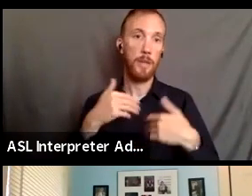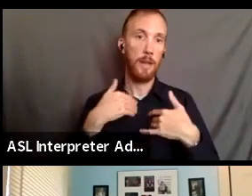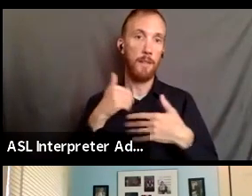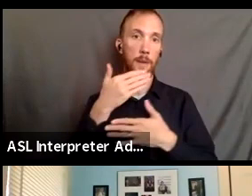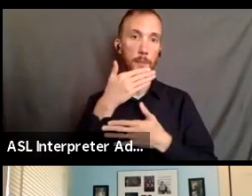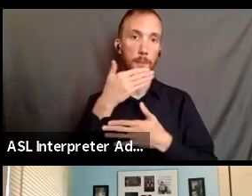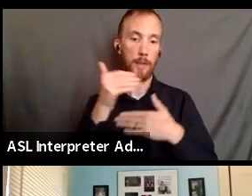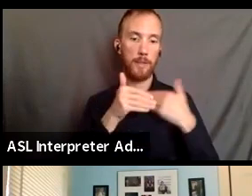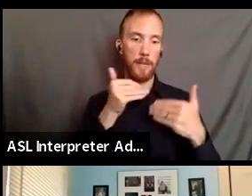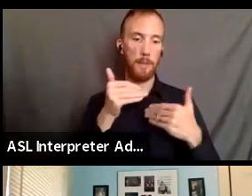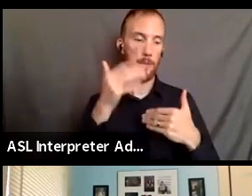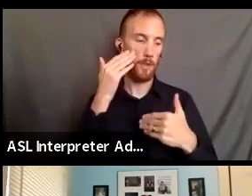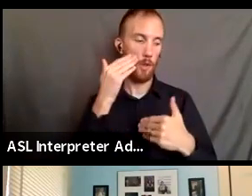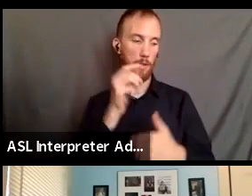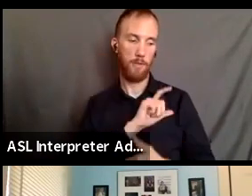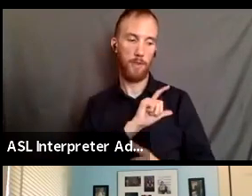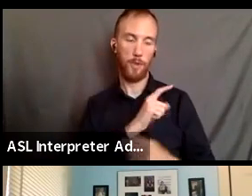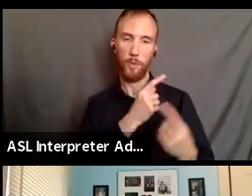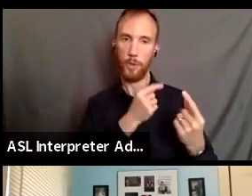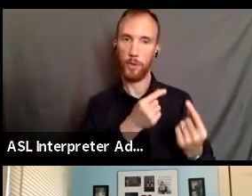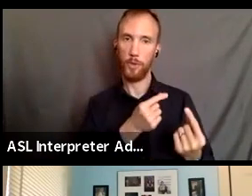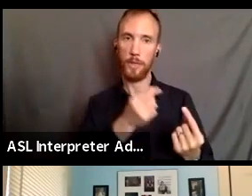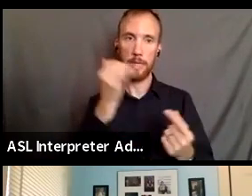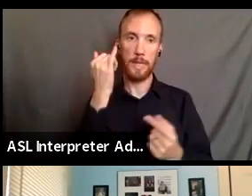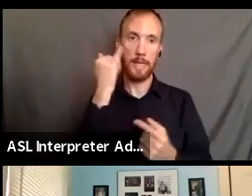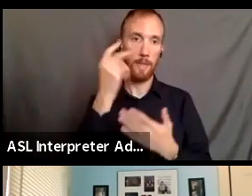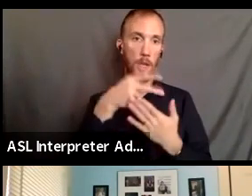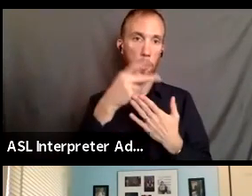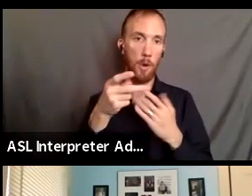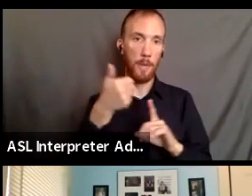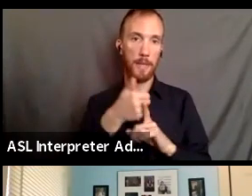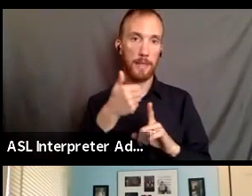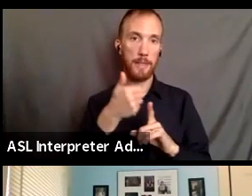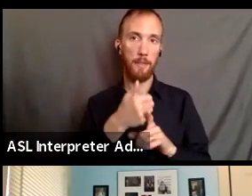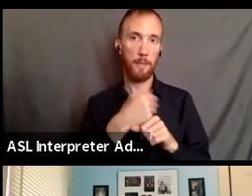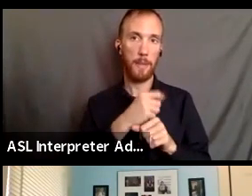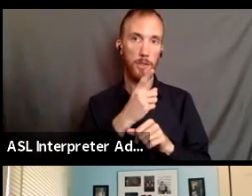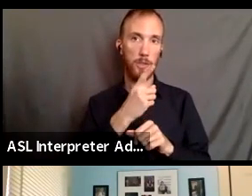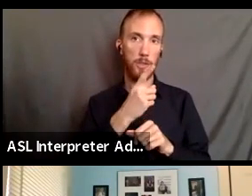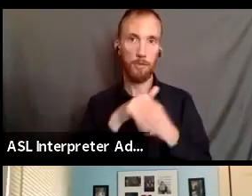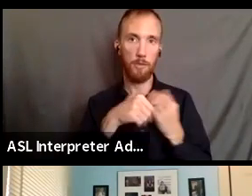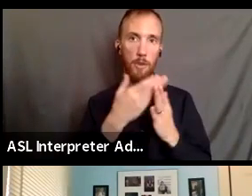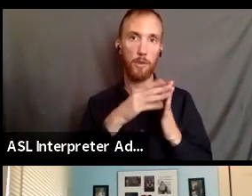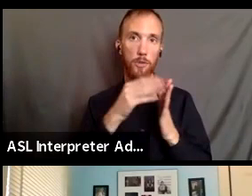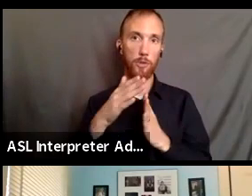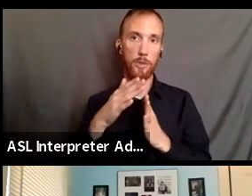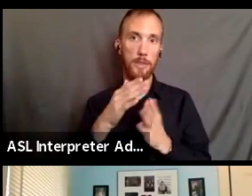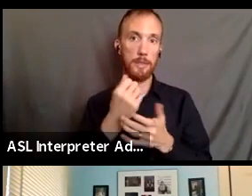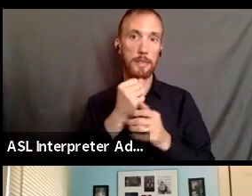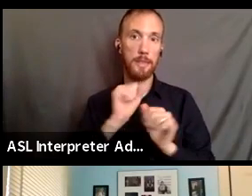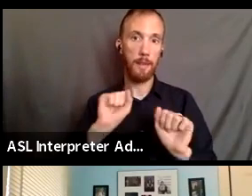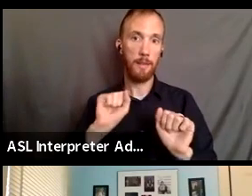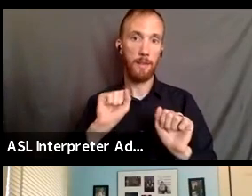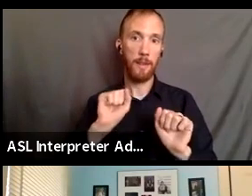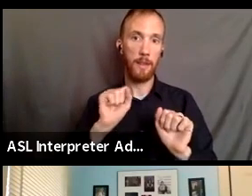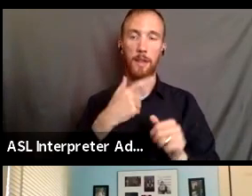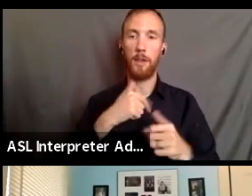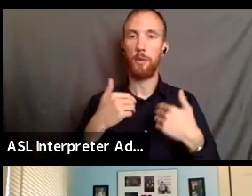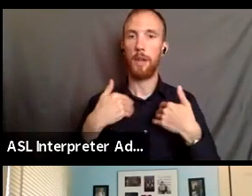to know if the program is helping to keep students safe and we have a way for